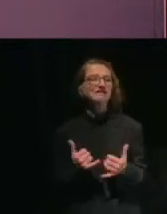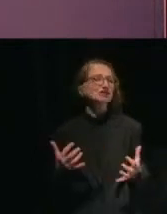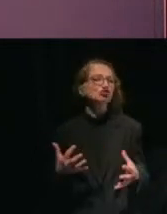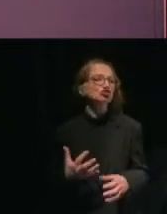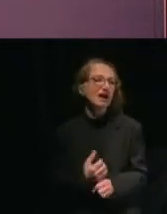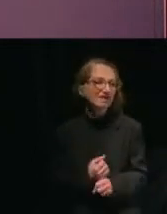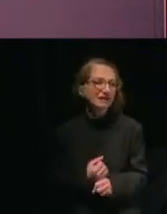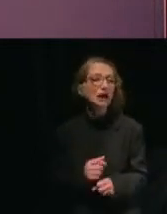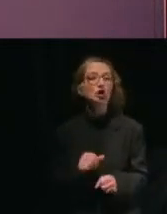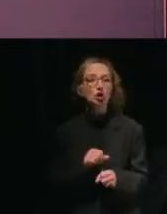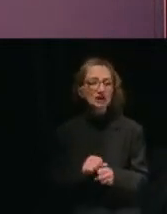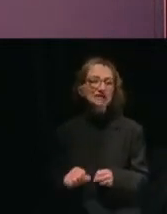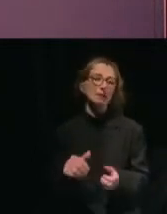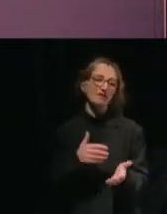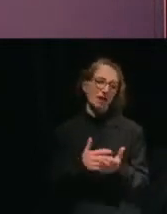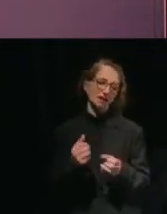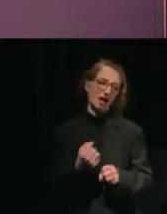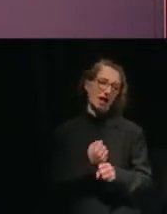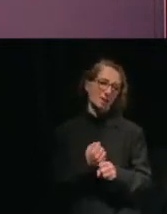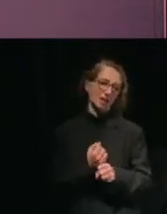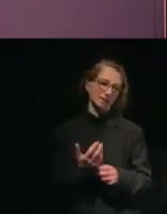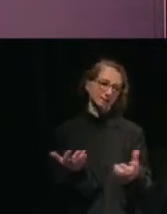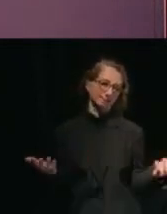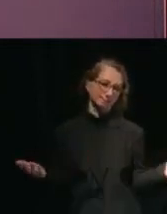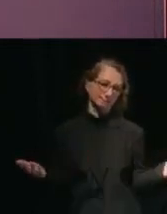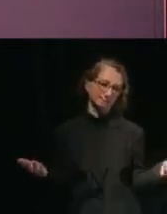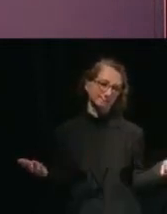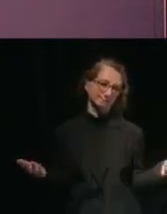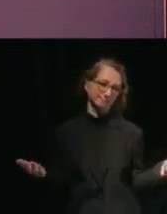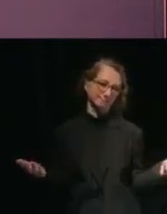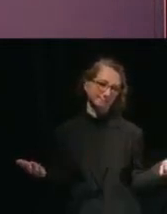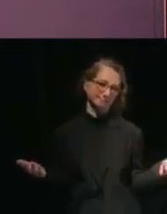for overcoming these challenges, how do the people do it?